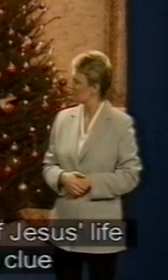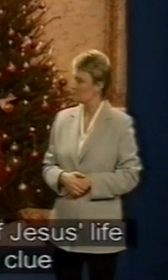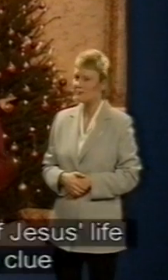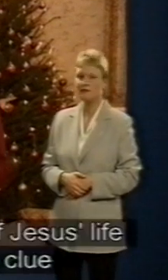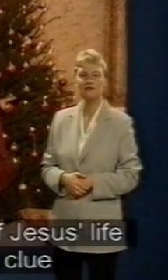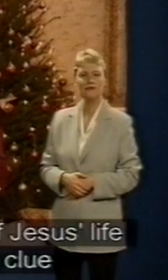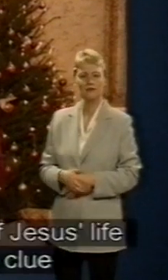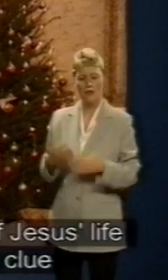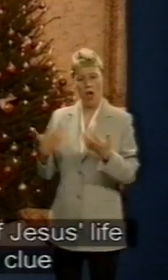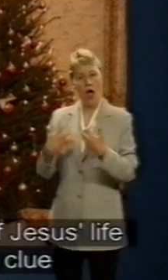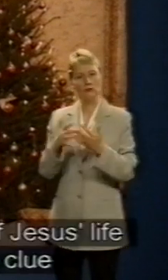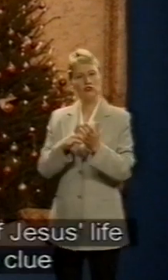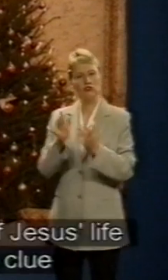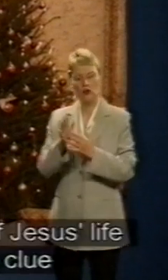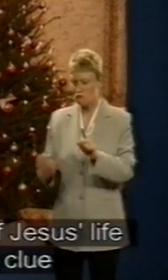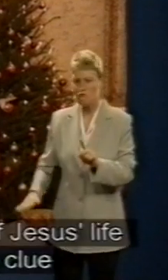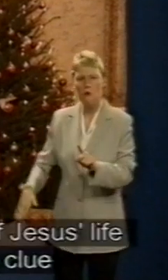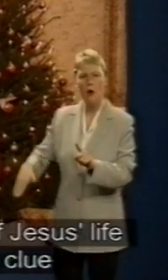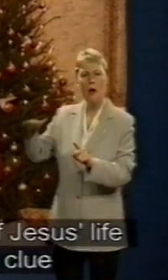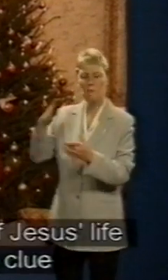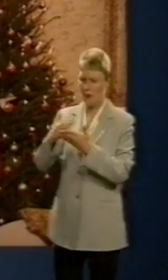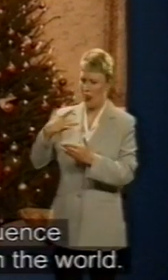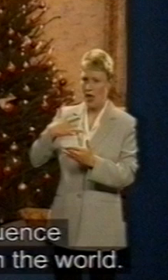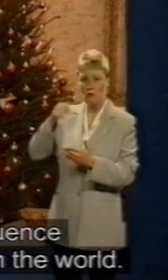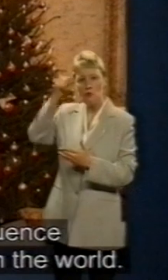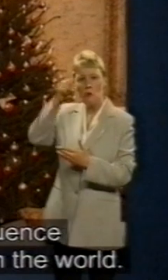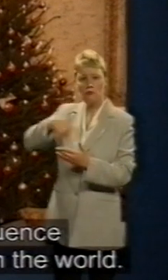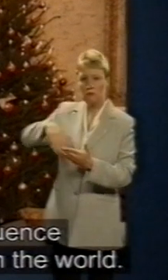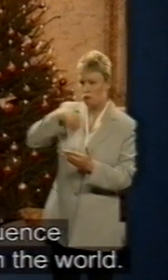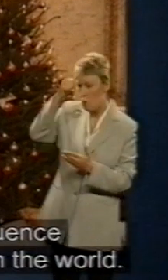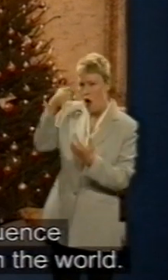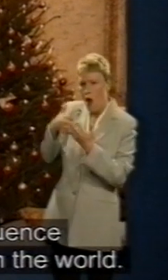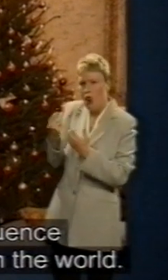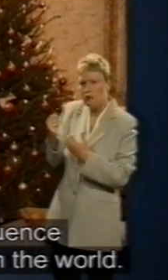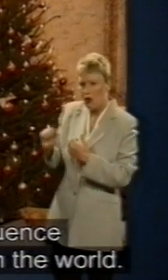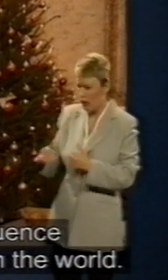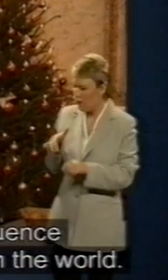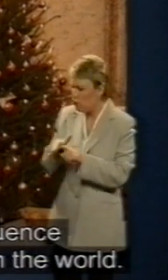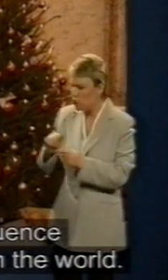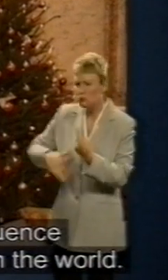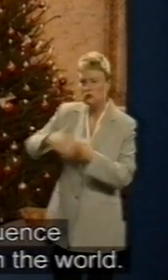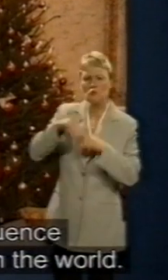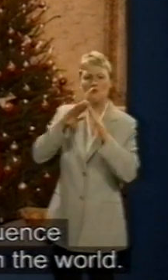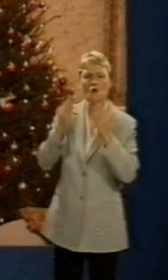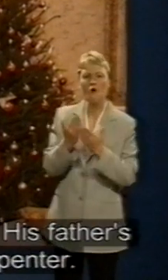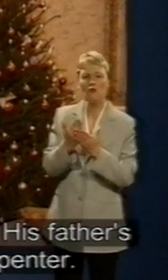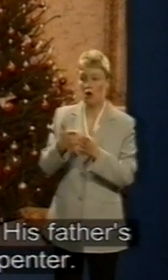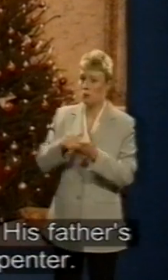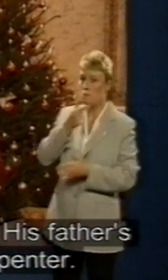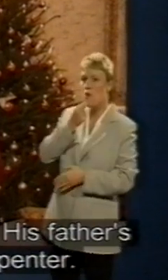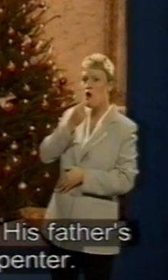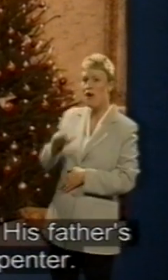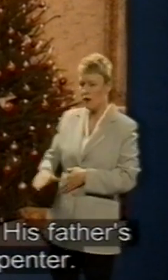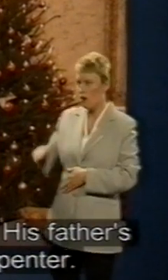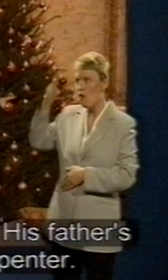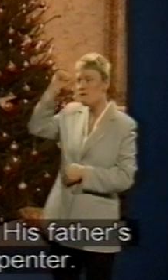The simple facts of Jesus' life give us little clue as to the influence he was to have on the world. As a